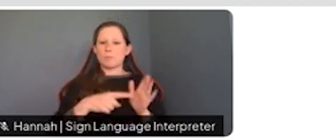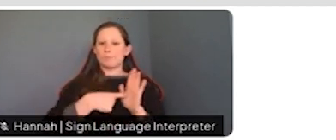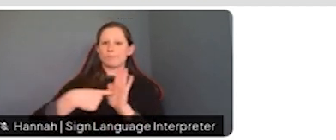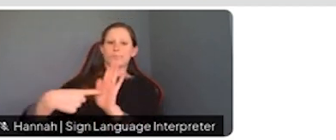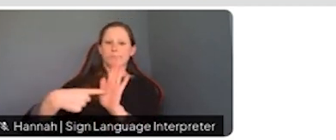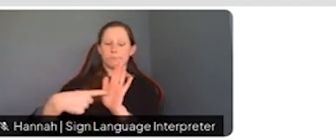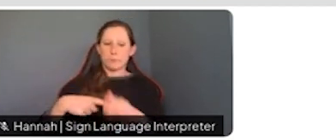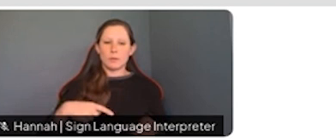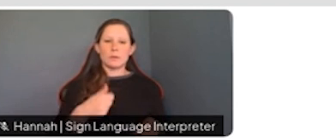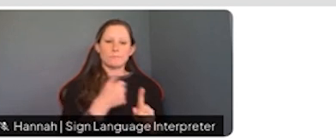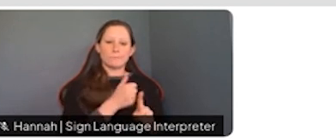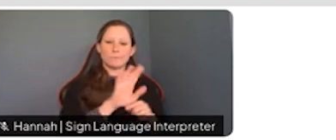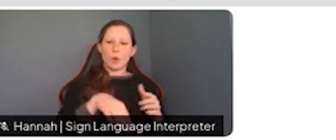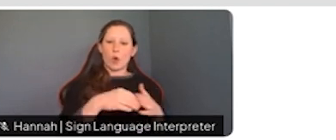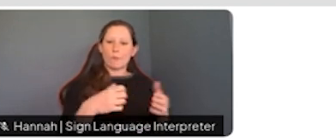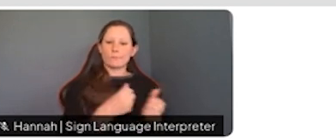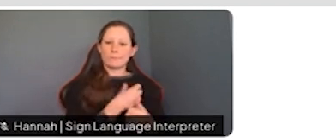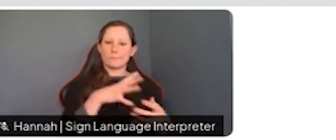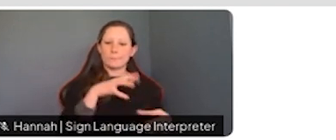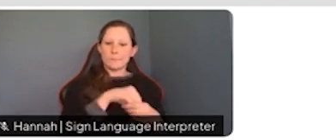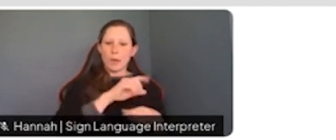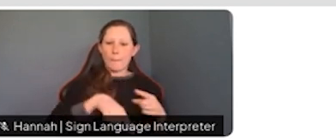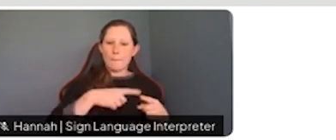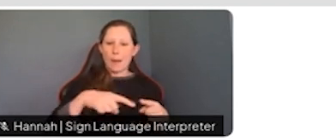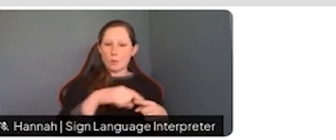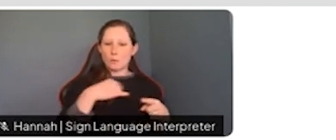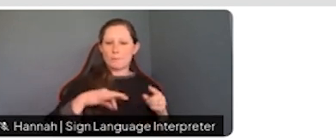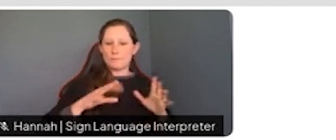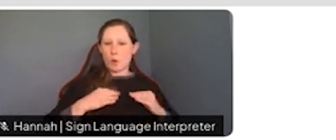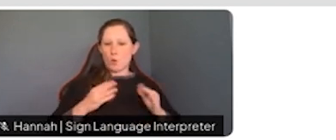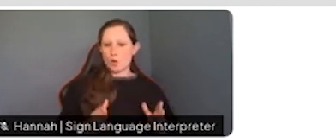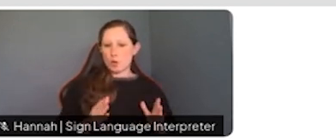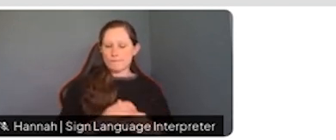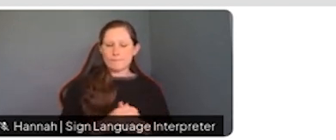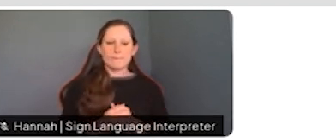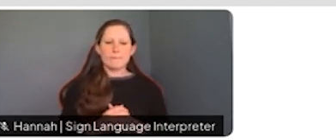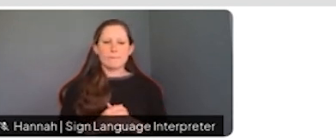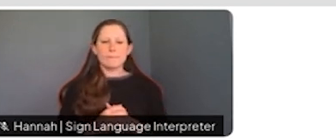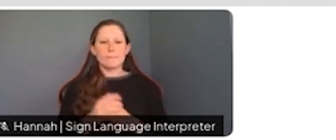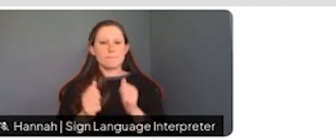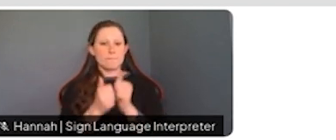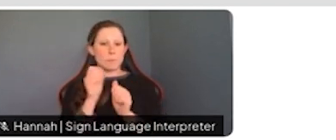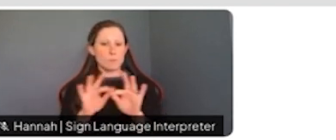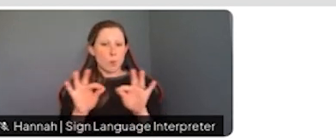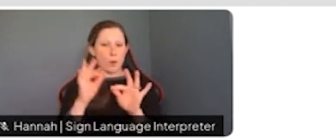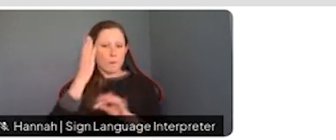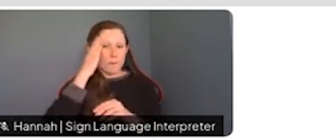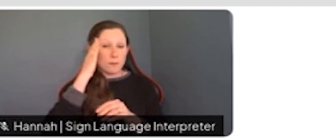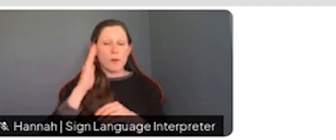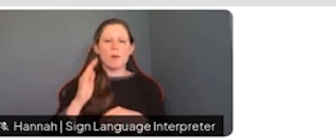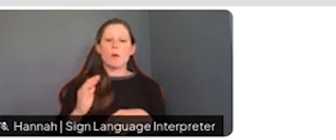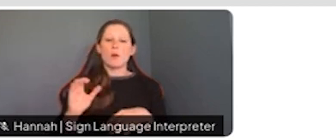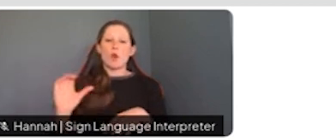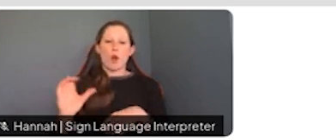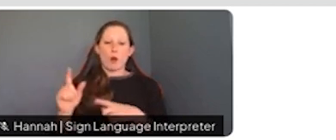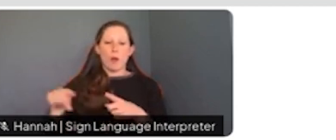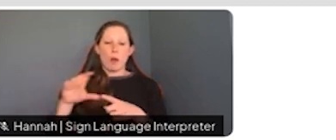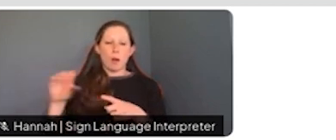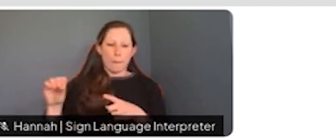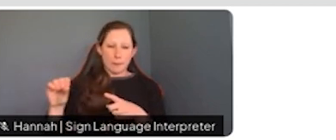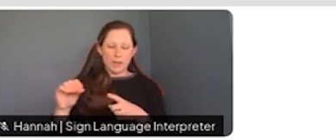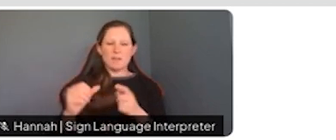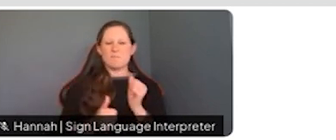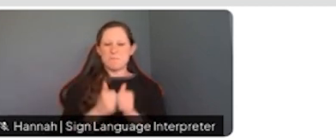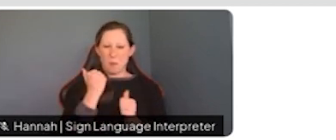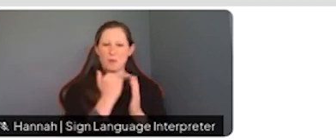information about their beneficial owners. So one thing to note here is that most of the companies on Carta's cap table platform will be required to file